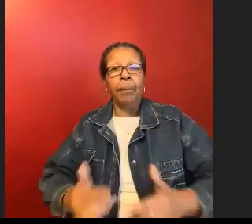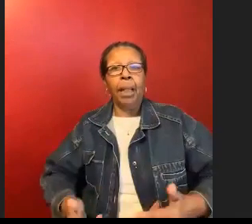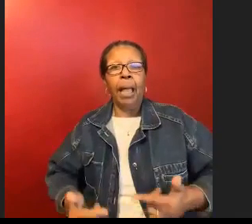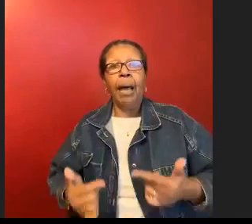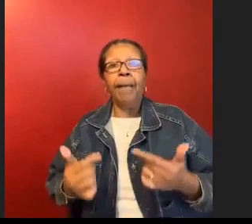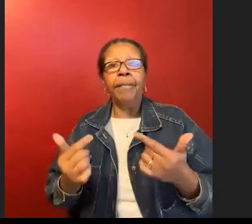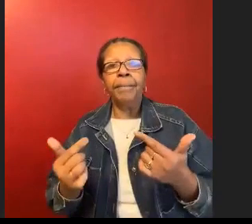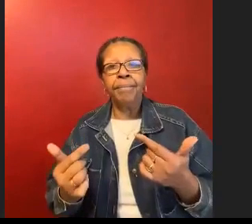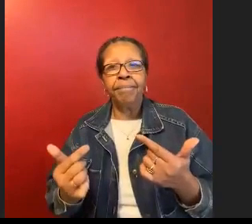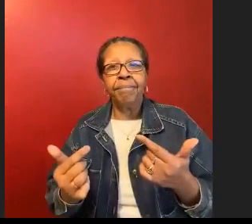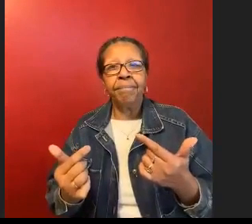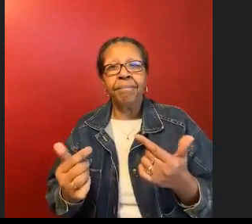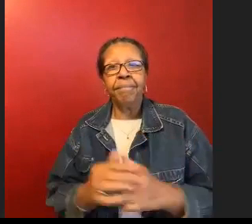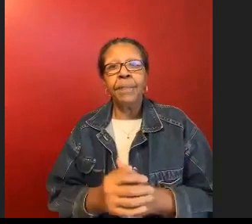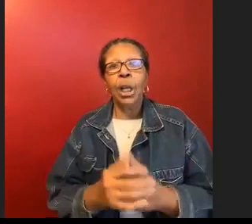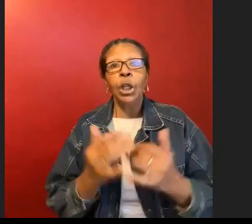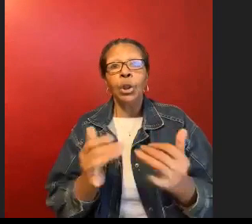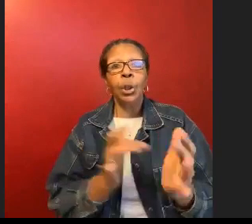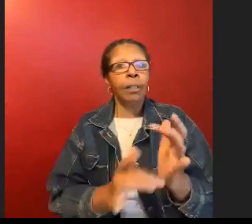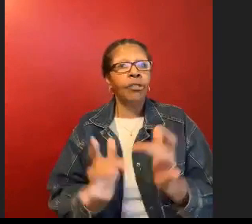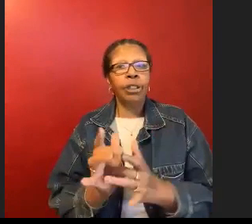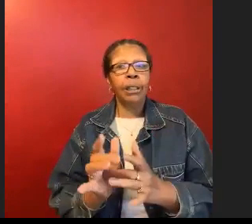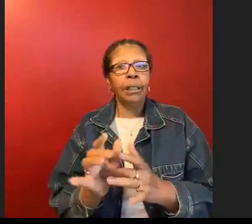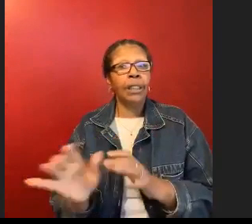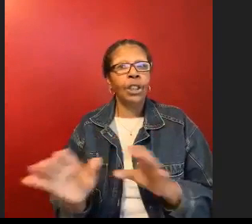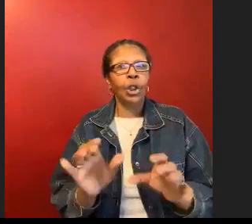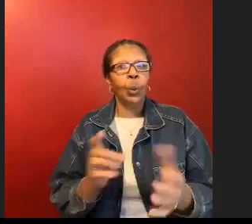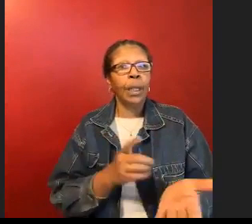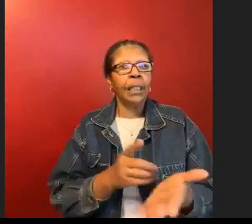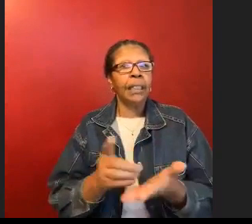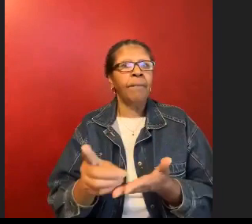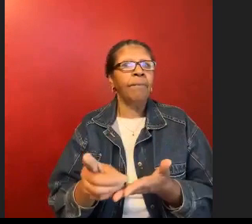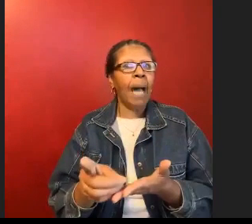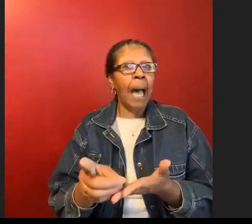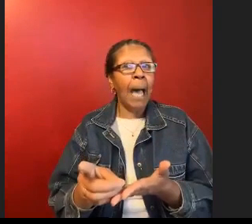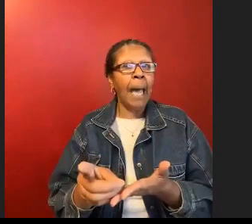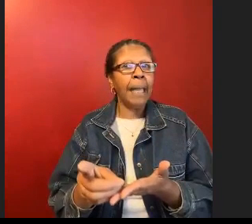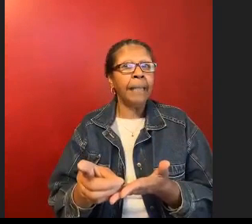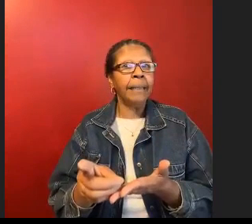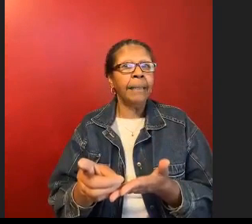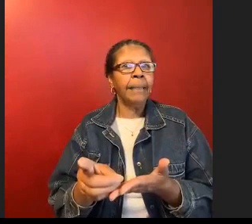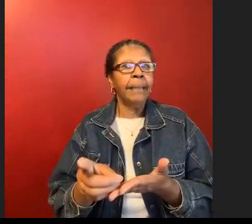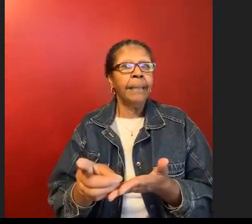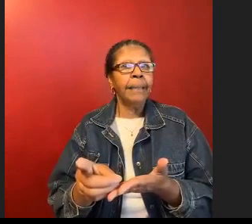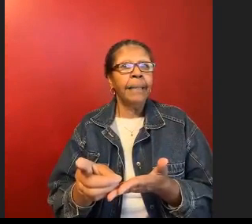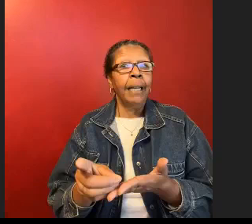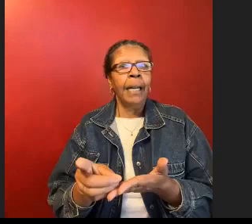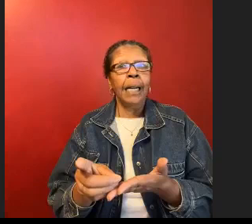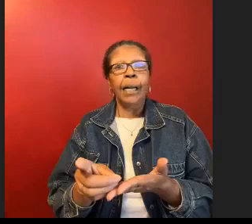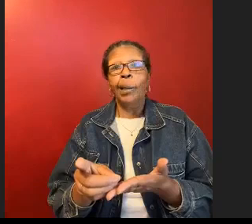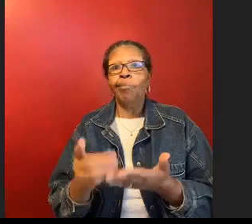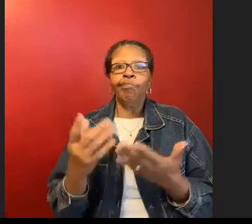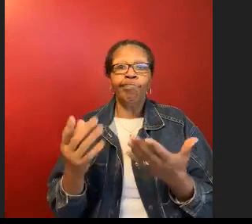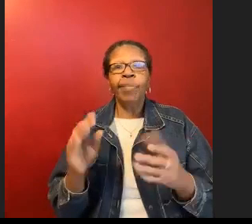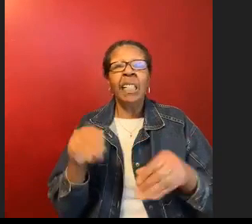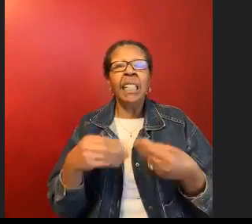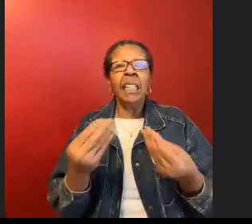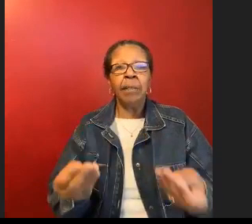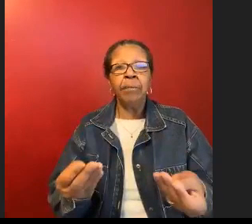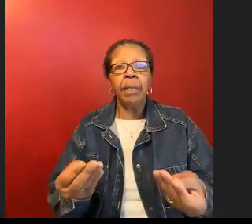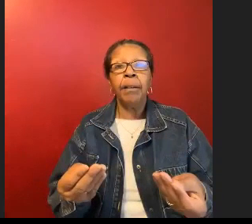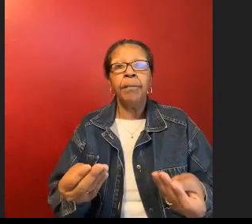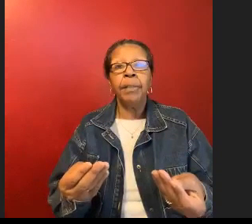So Jesus now is doing a divine impartation of the Holy Spirit. The word spirit